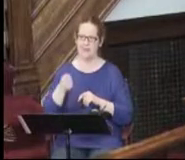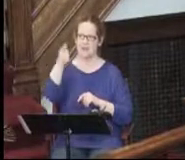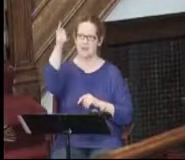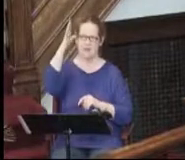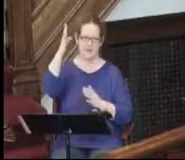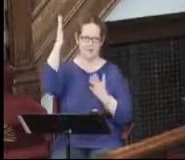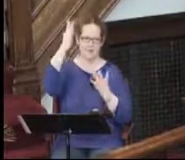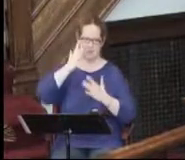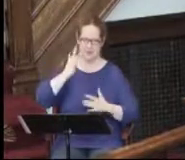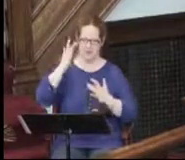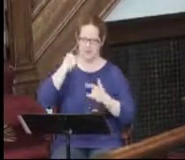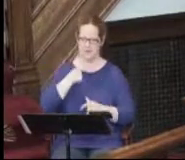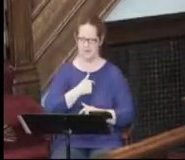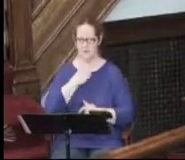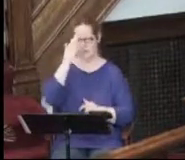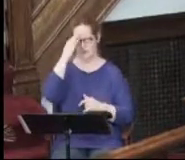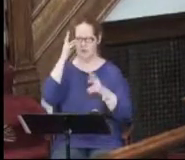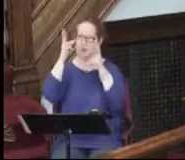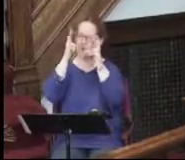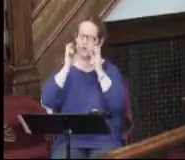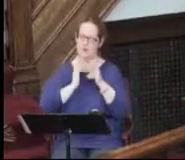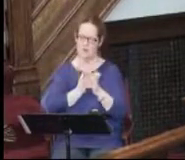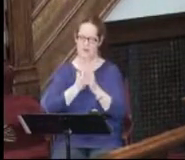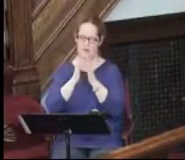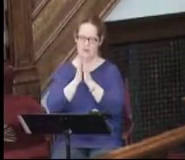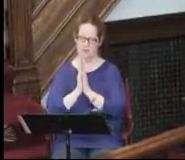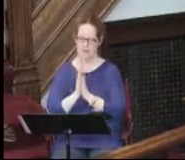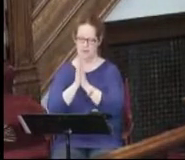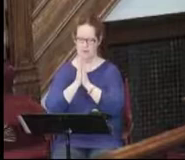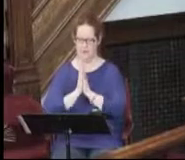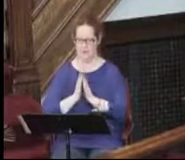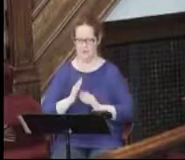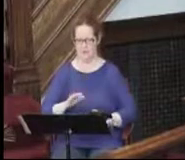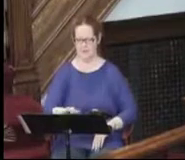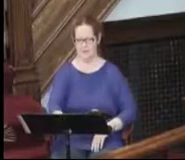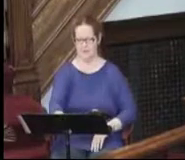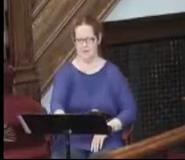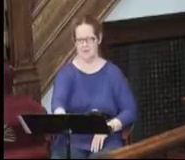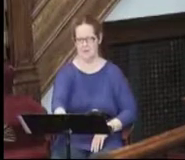God of compassion, we know you hear our prayers.